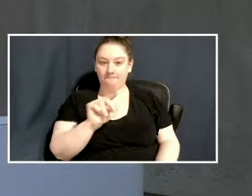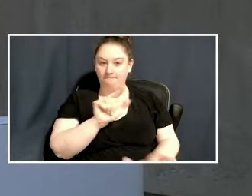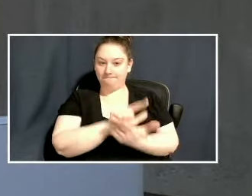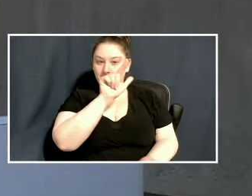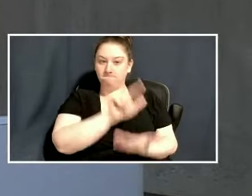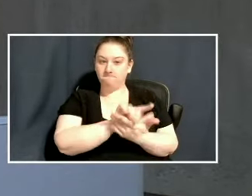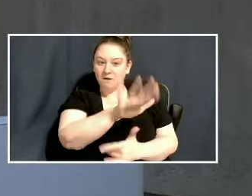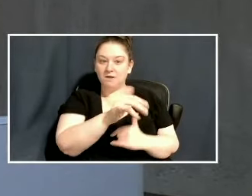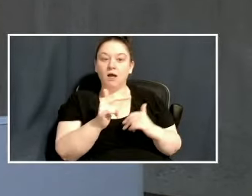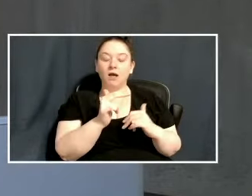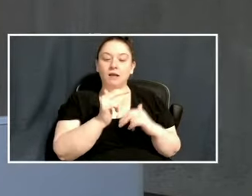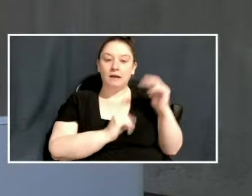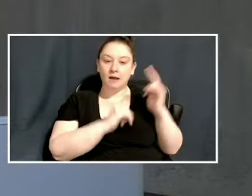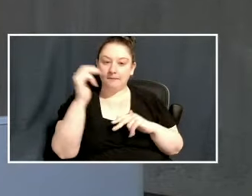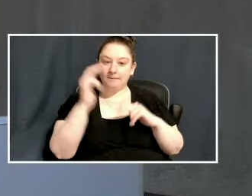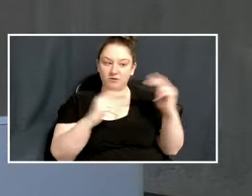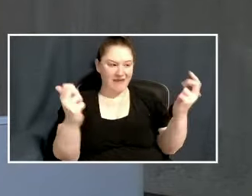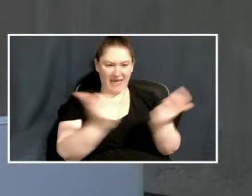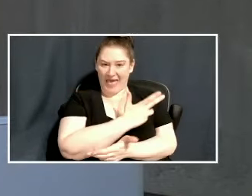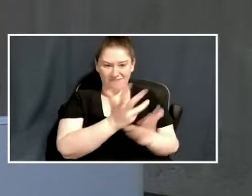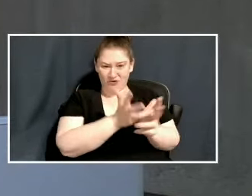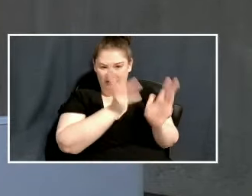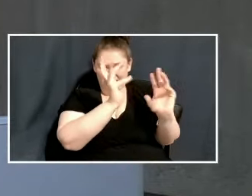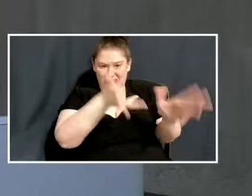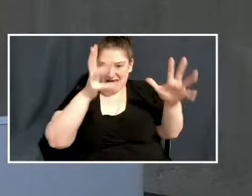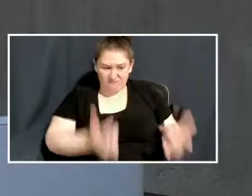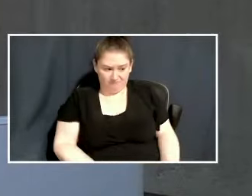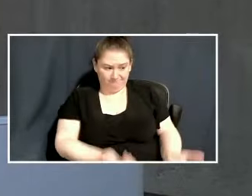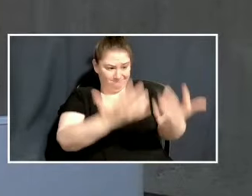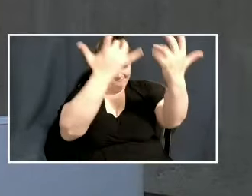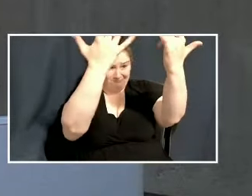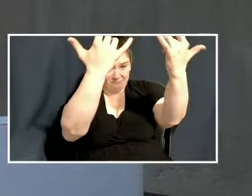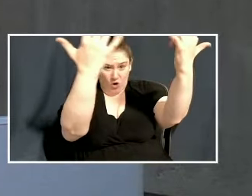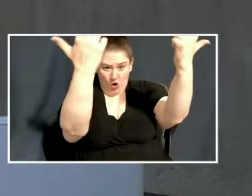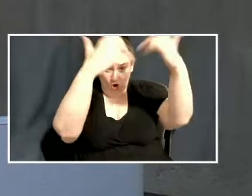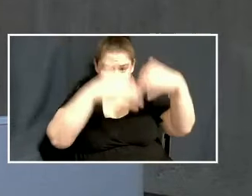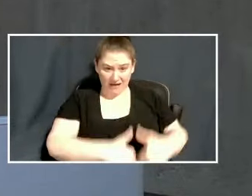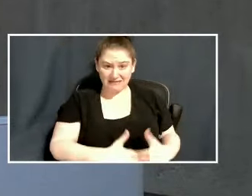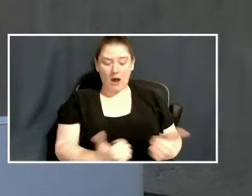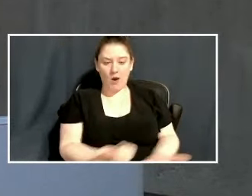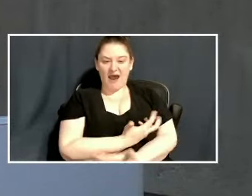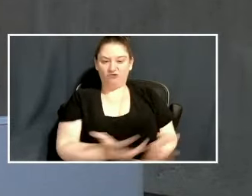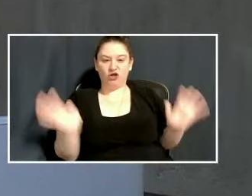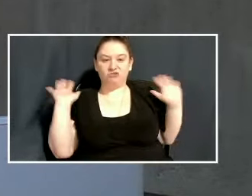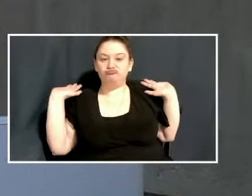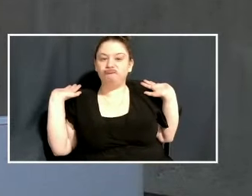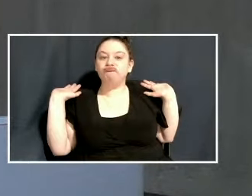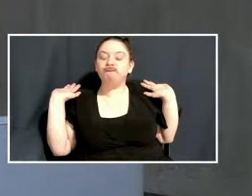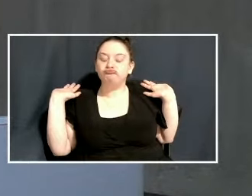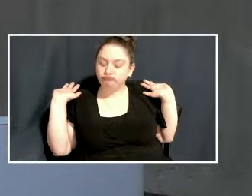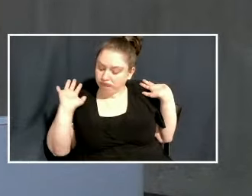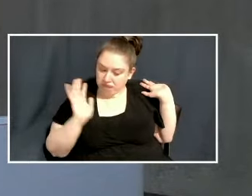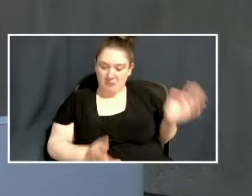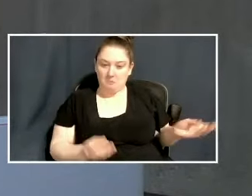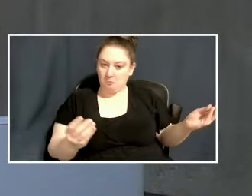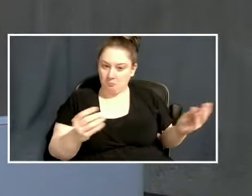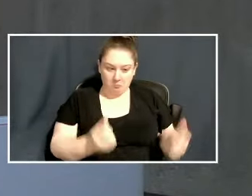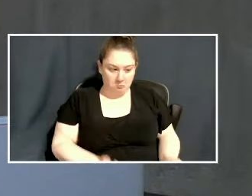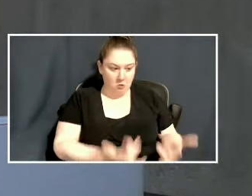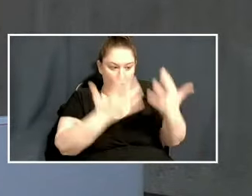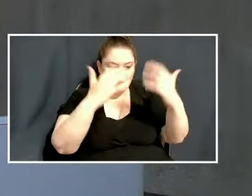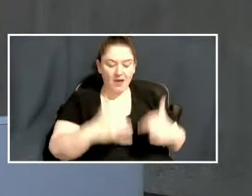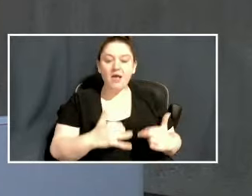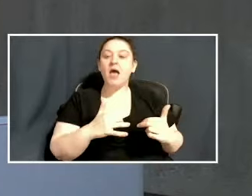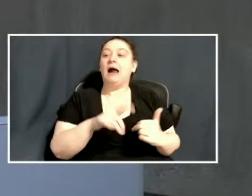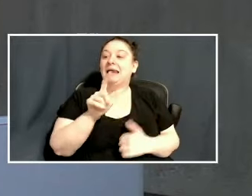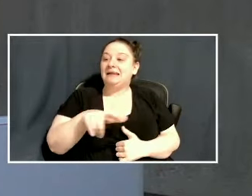all the stuff in there and burn that down, burn the property down and reimburse the